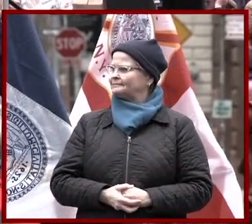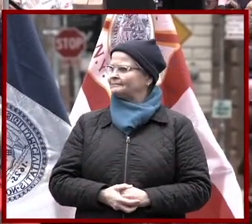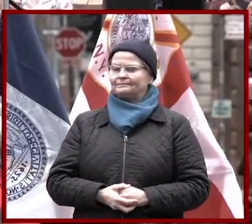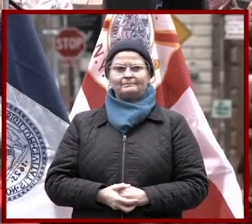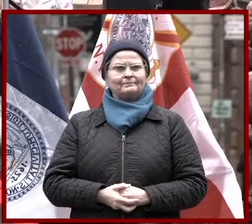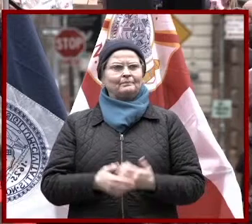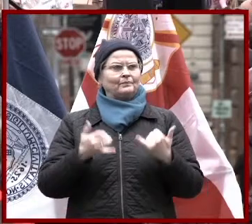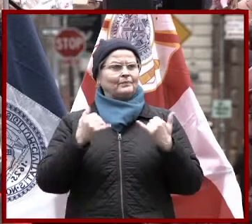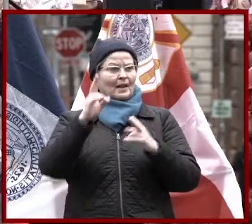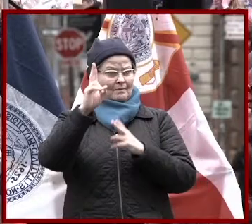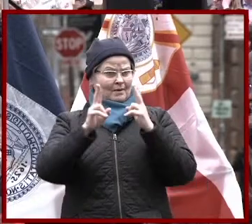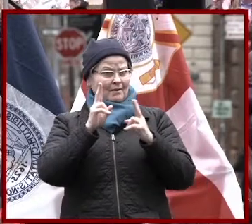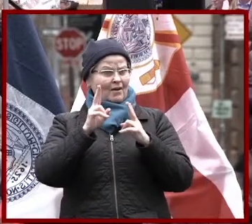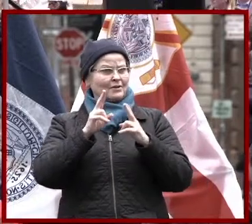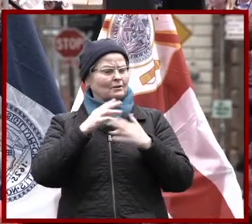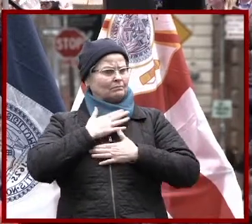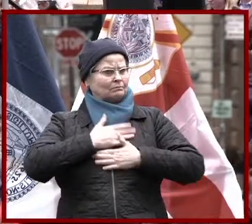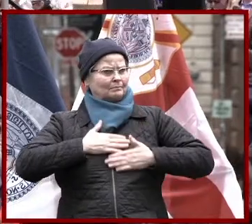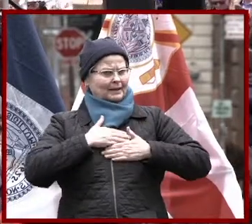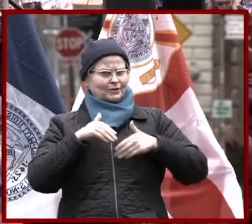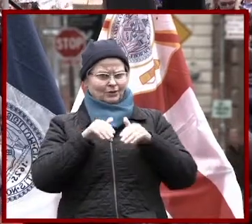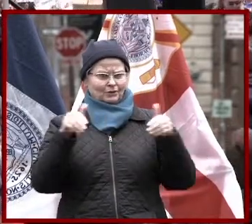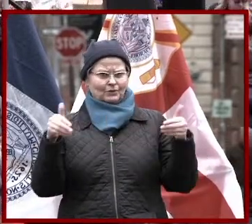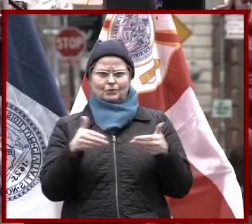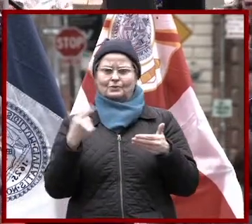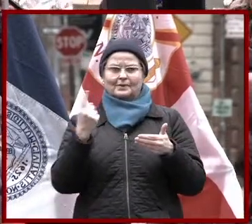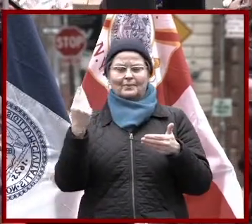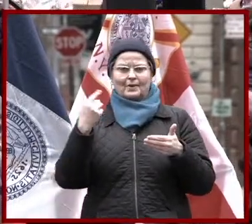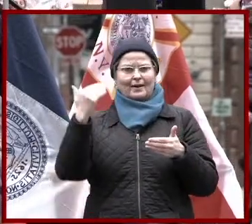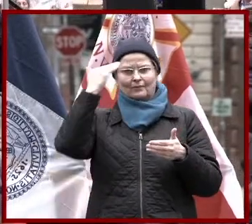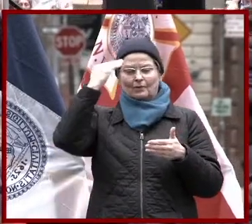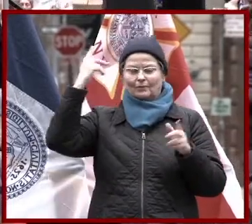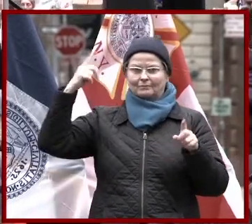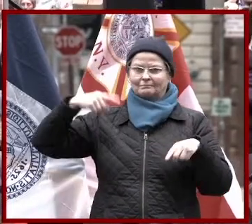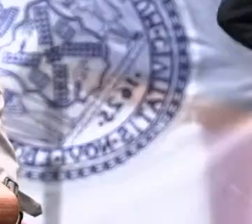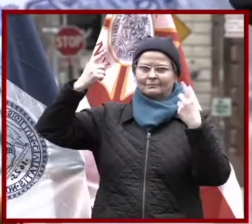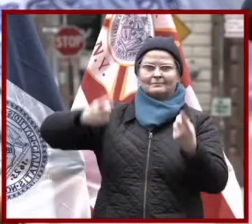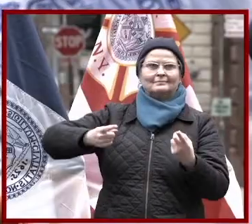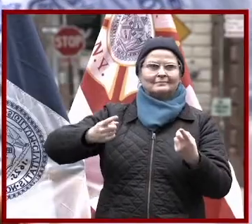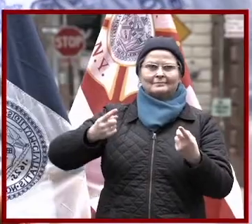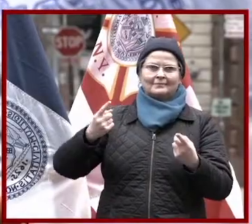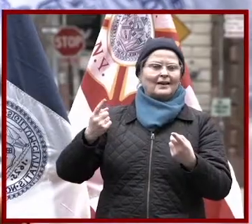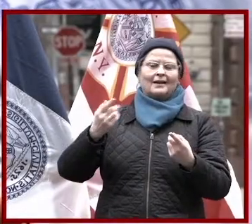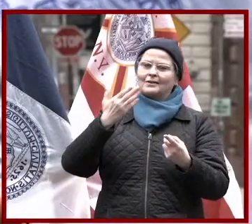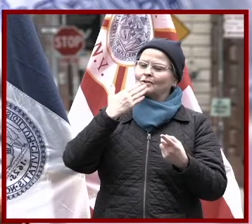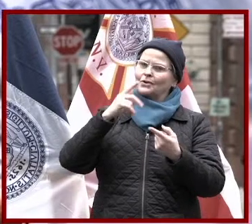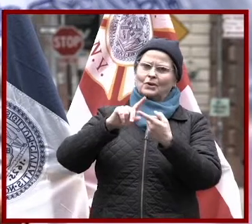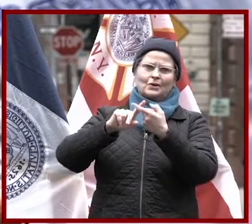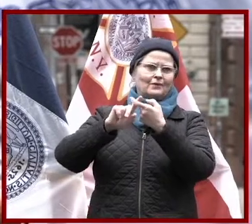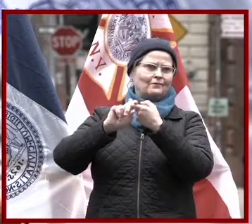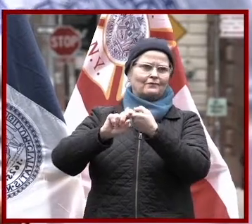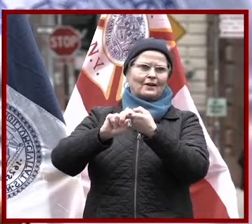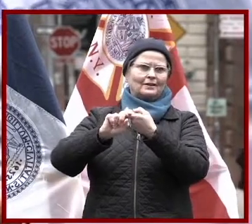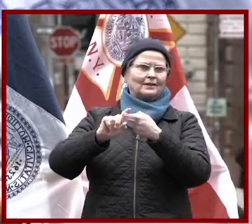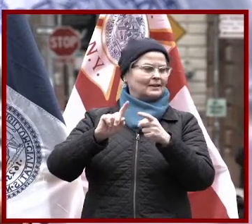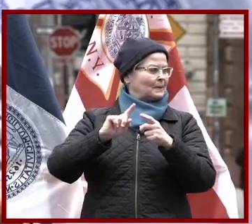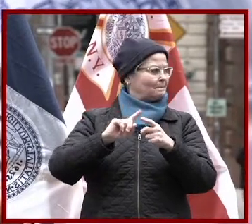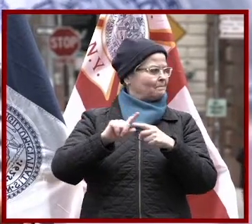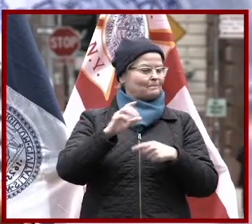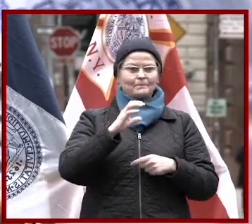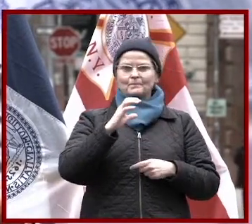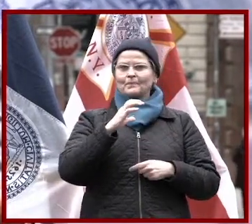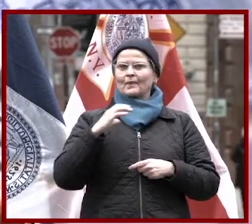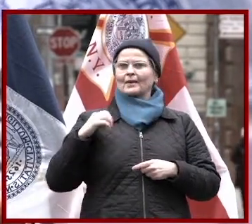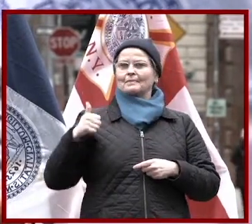a great honor and pleasure to introduce somebody I've known for a very long time, a good friend, the commissioner of the Labor Commissioner